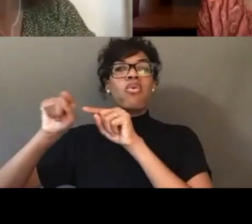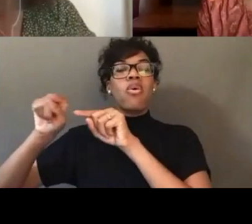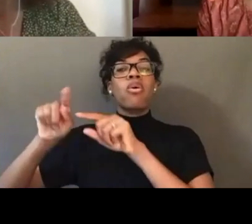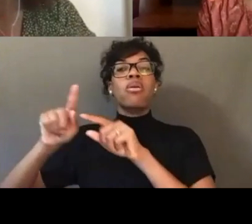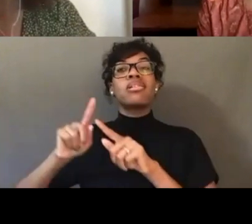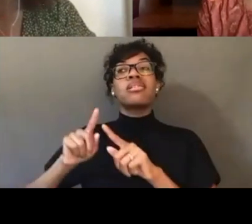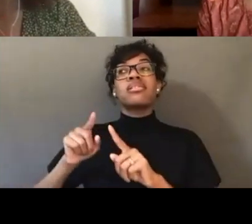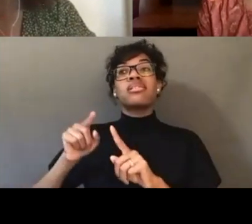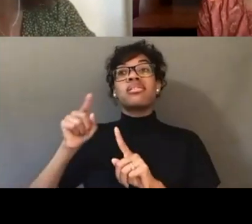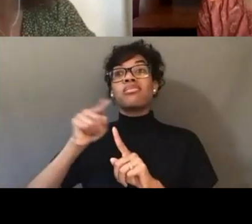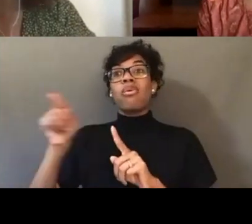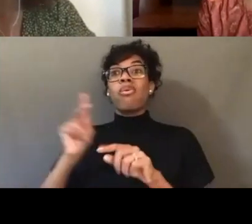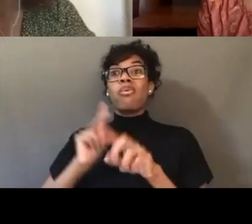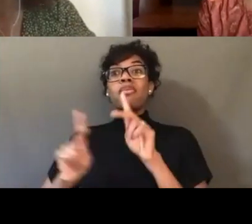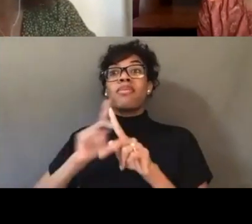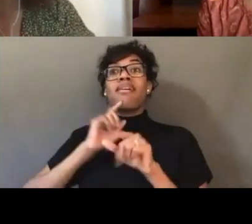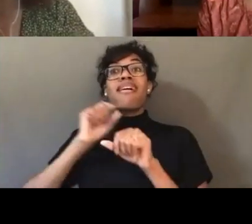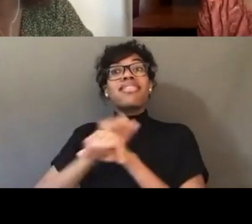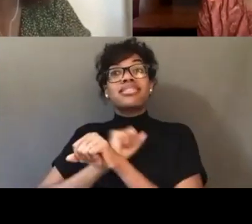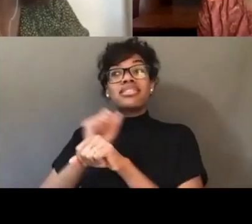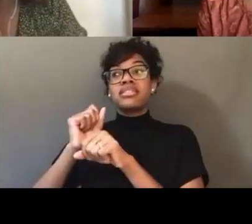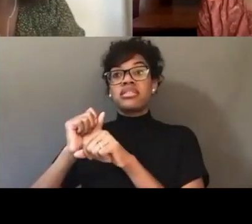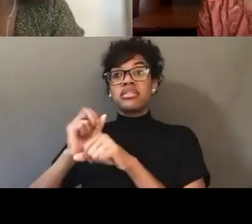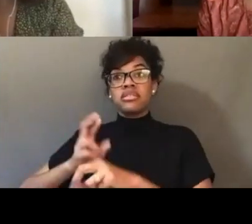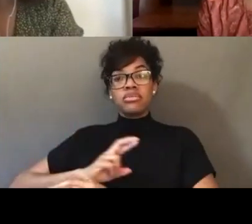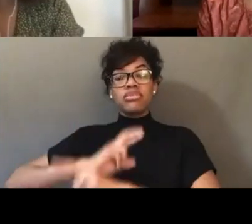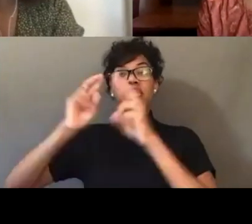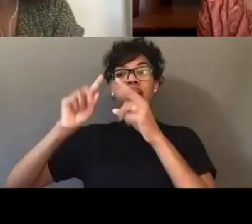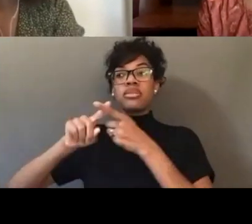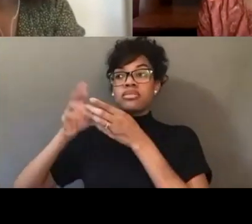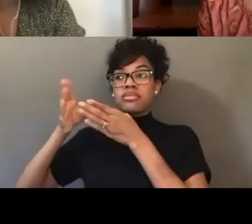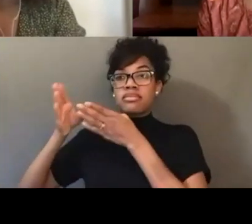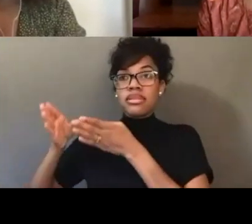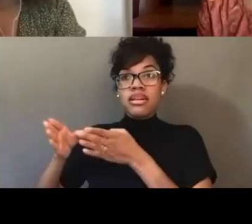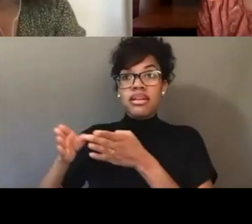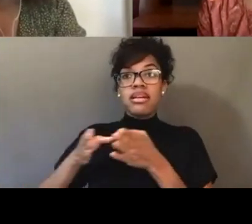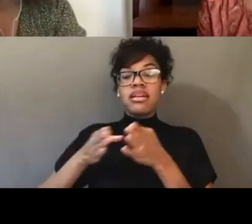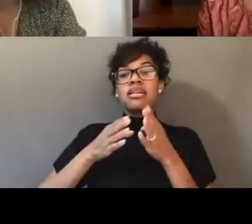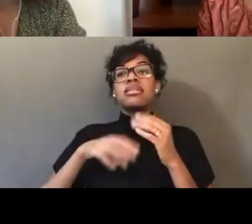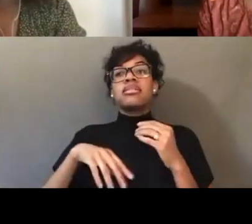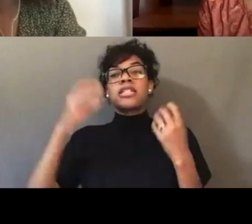actually do the organizing work that was